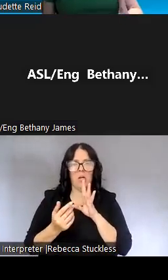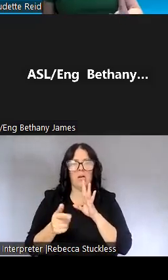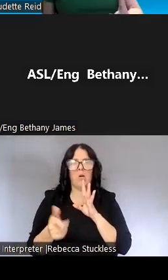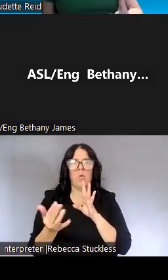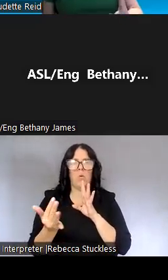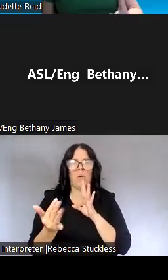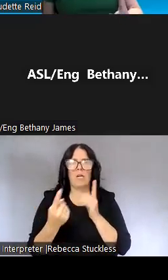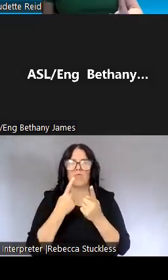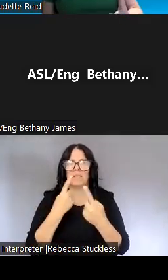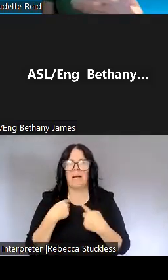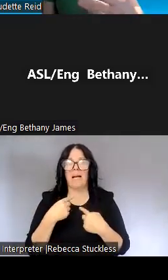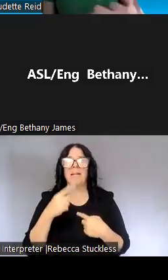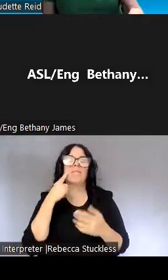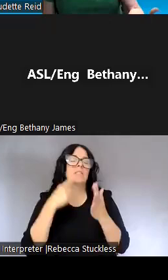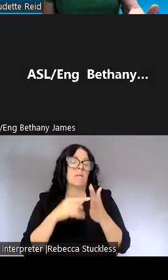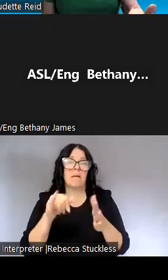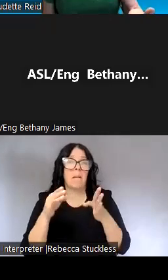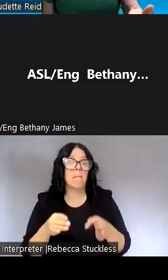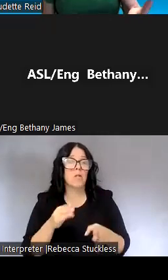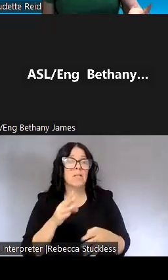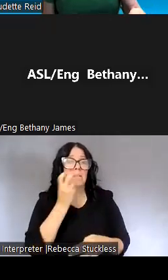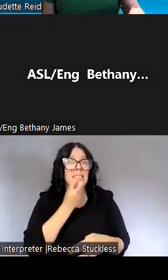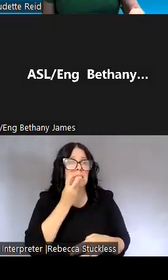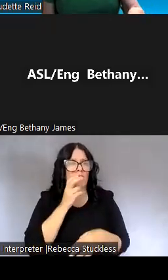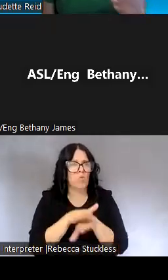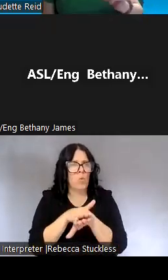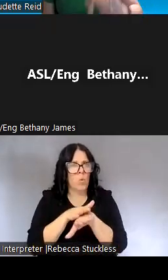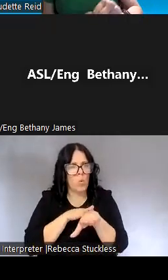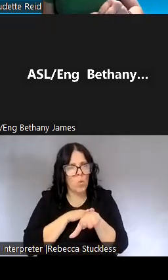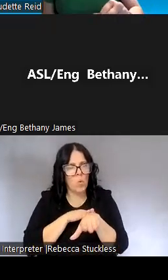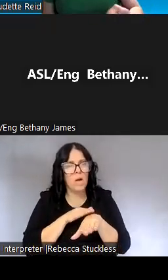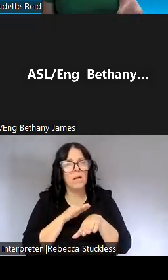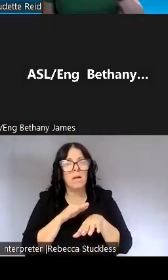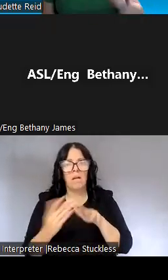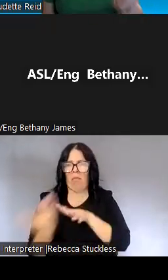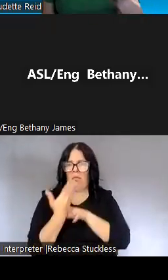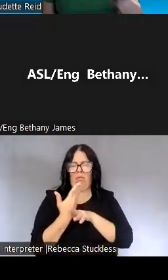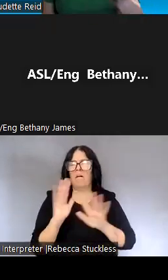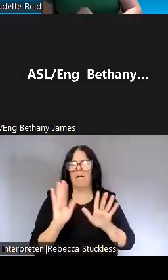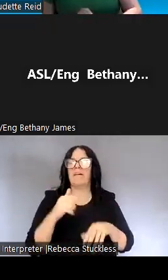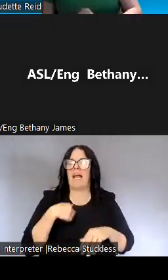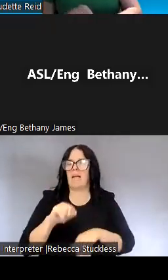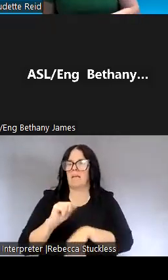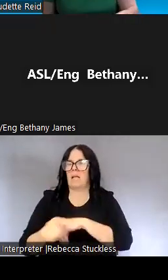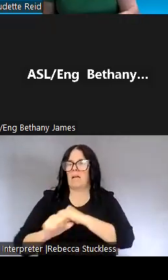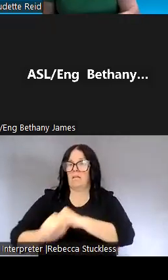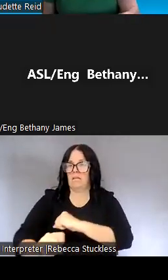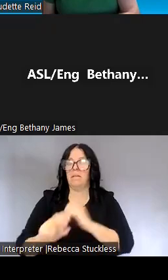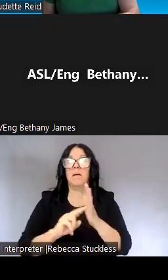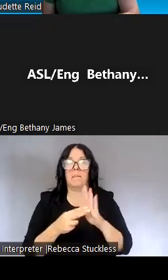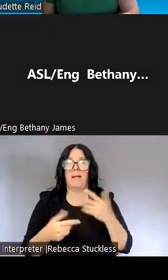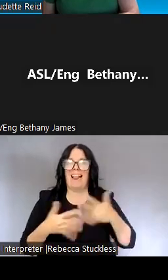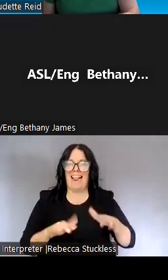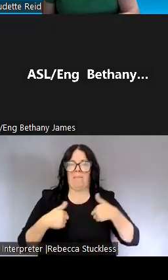slowly, or they still will be able to get their question in before Siri is trying to answer.